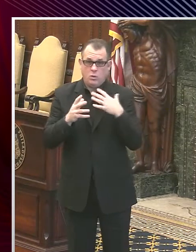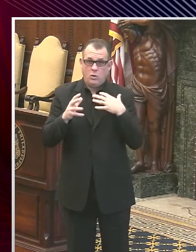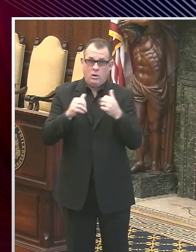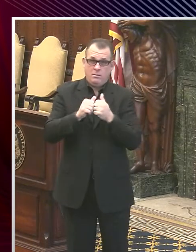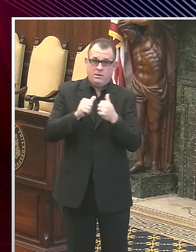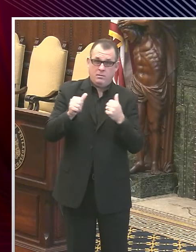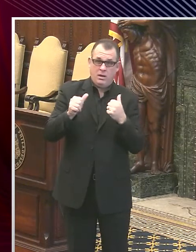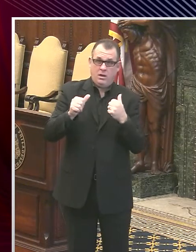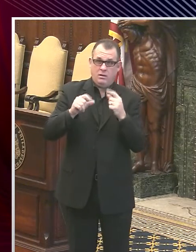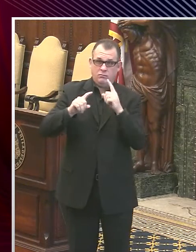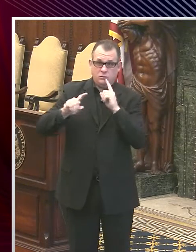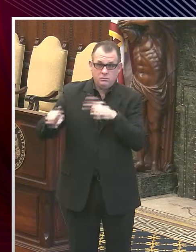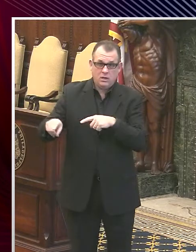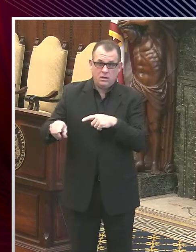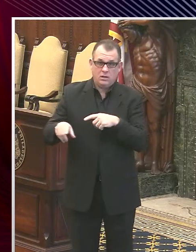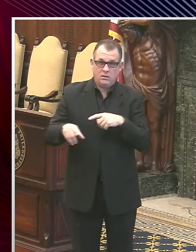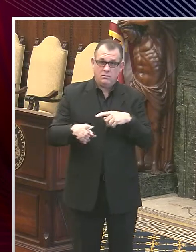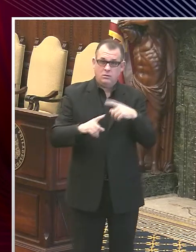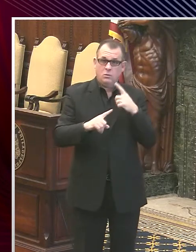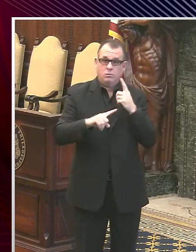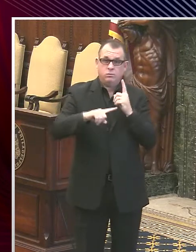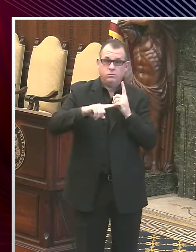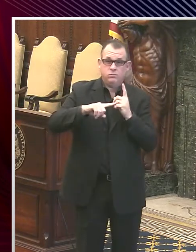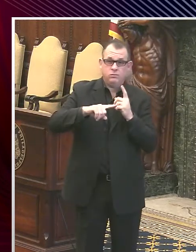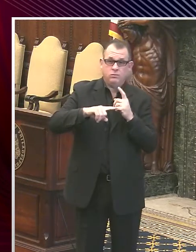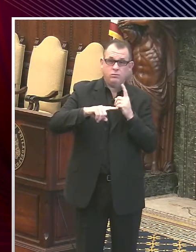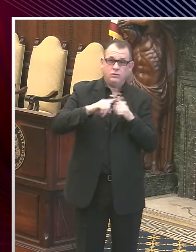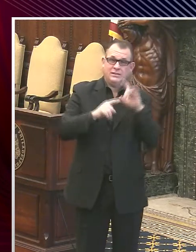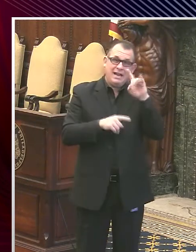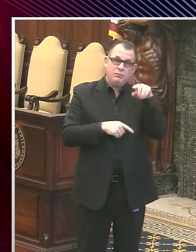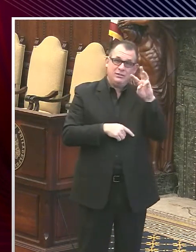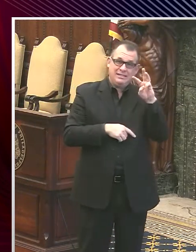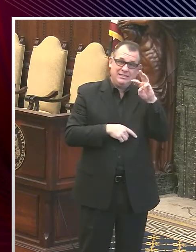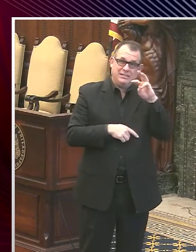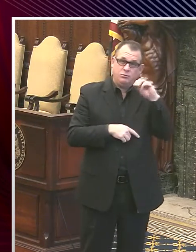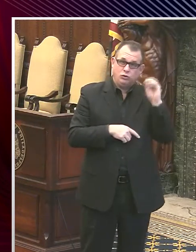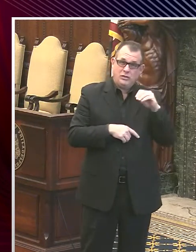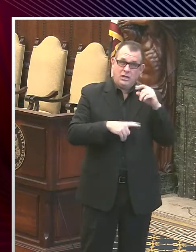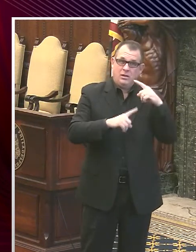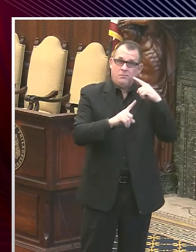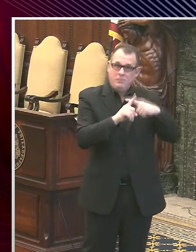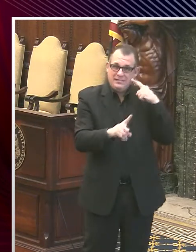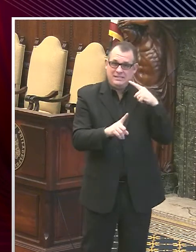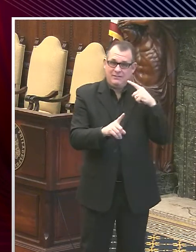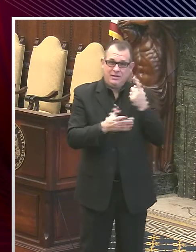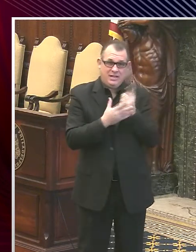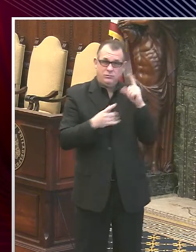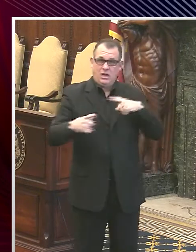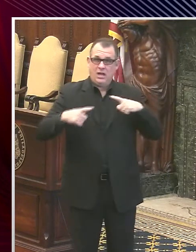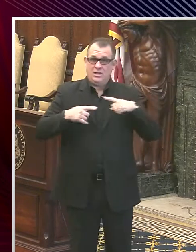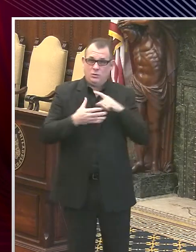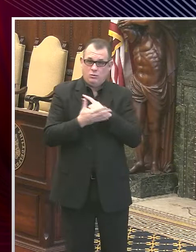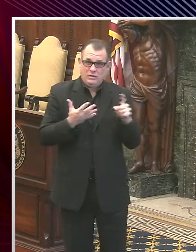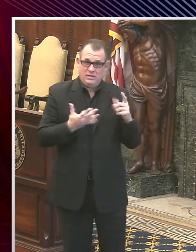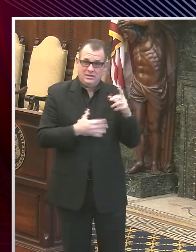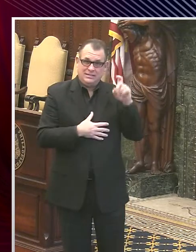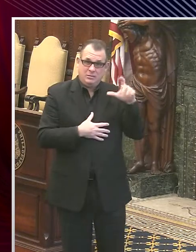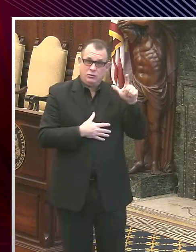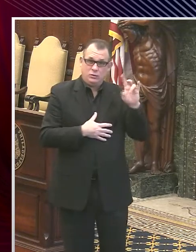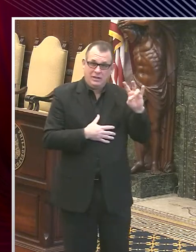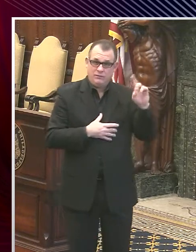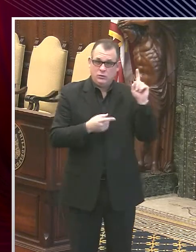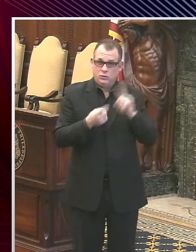delayed reporting. And of those people tested, 8.6% tested positive. Now, the previous week, the holiday week of